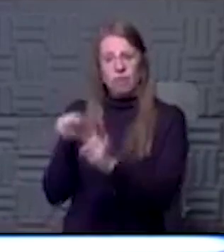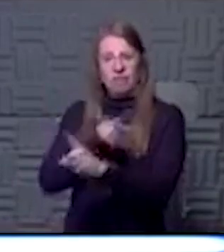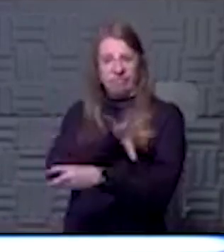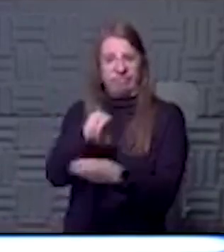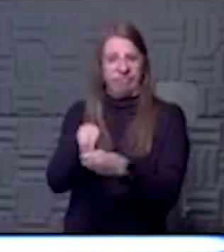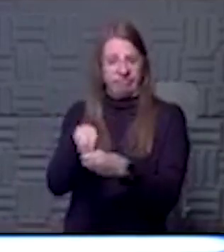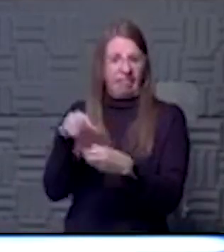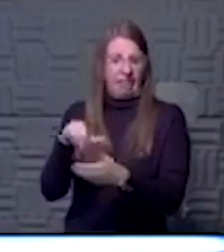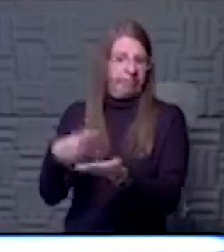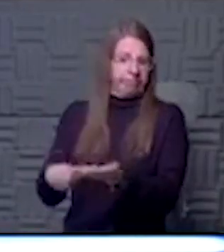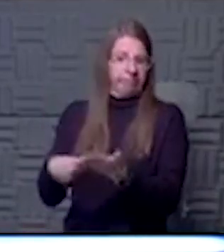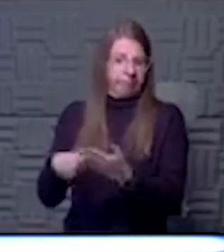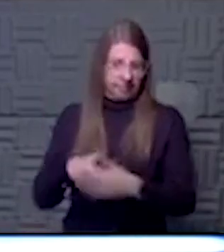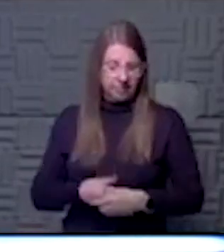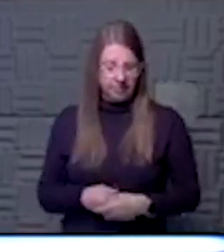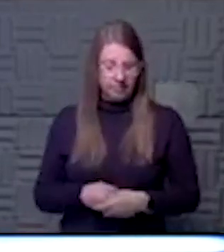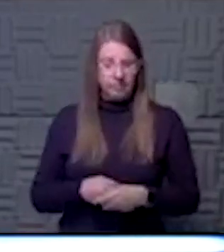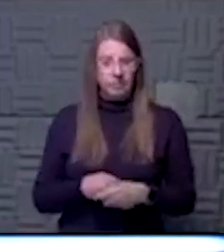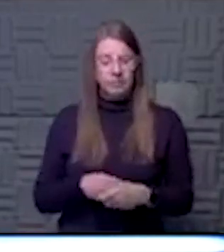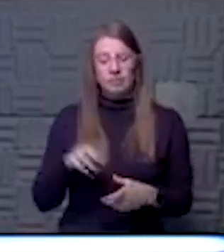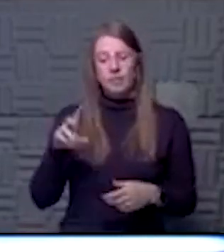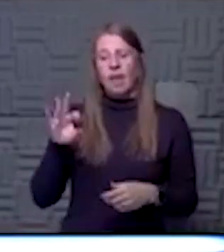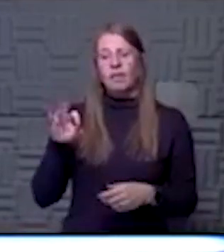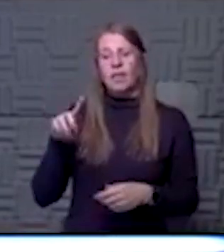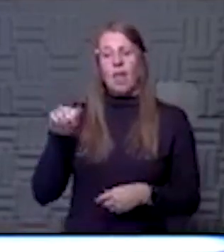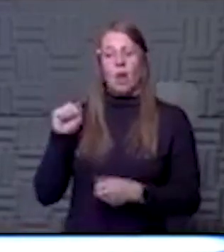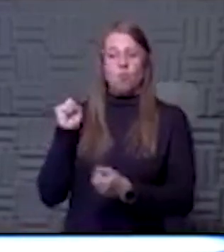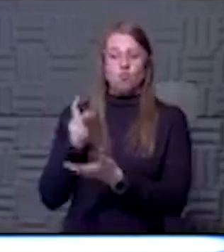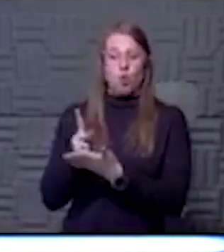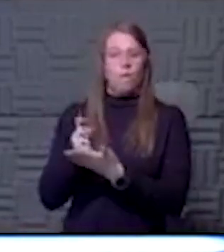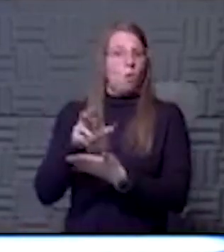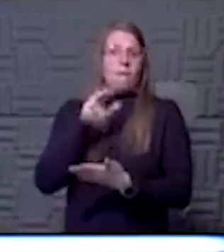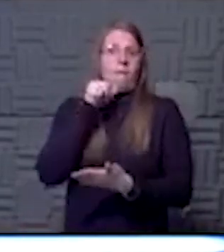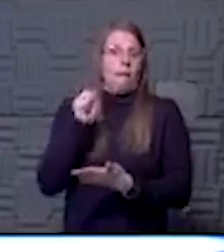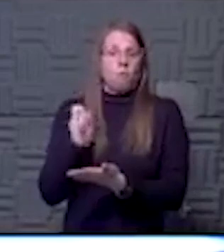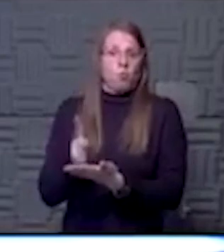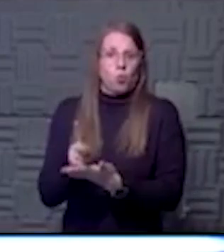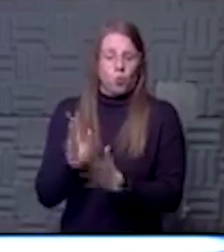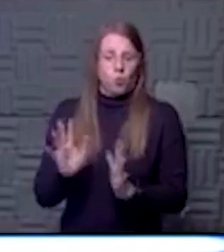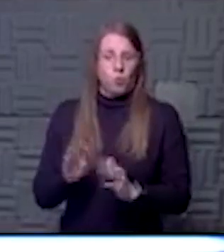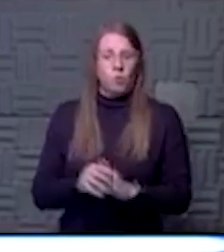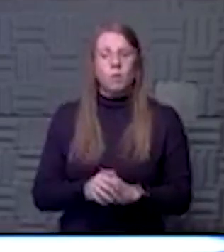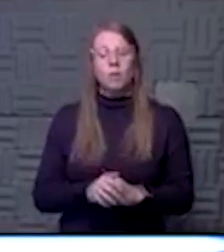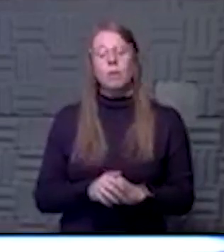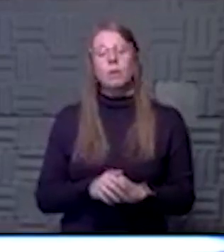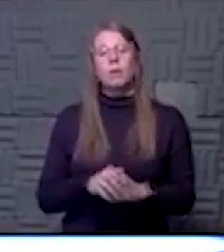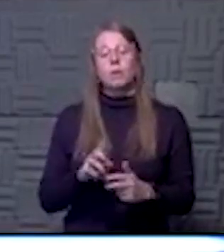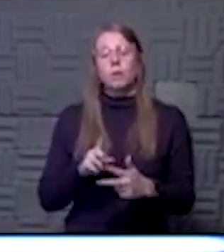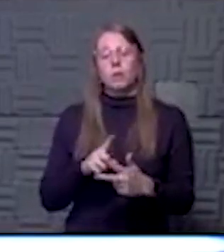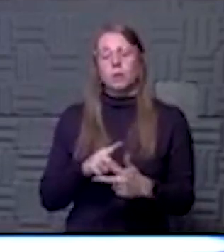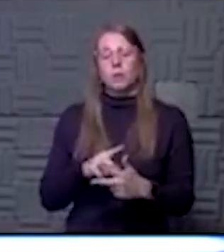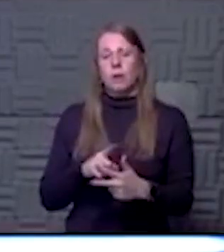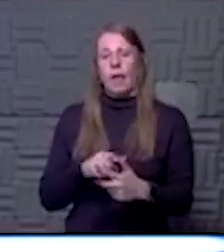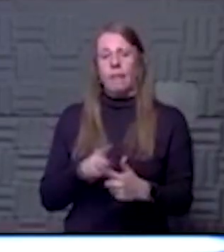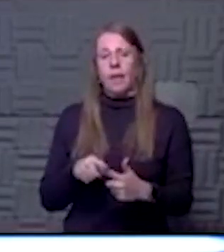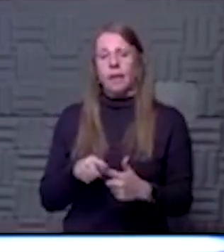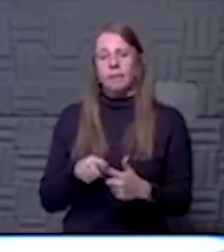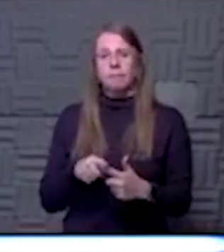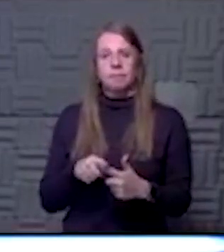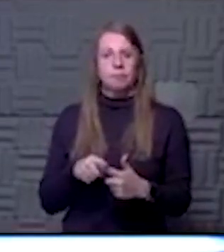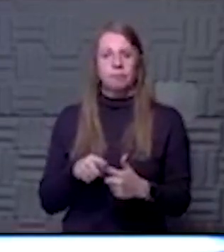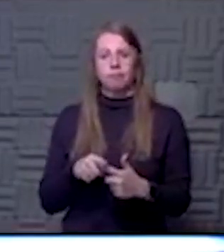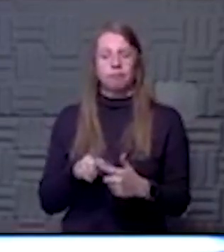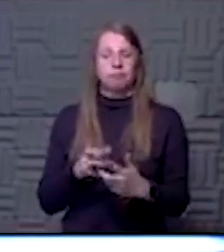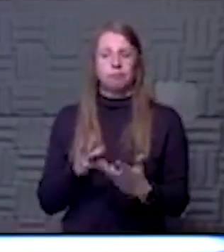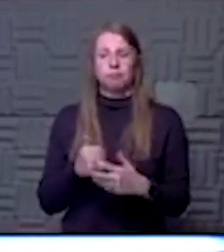say, certainly what FDA approves or does not approve, and then just